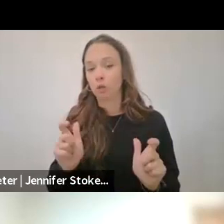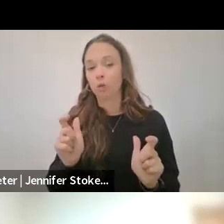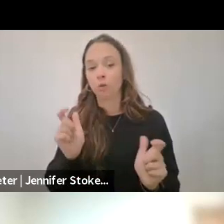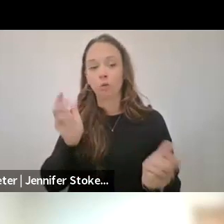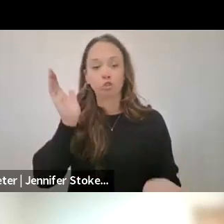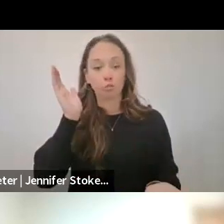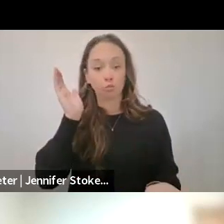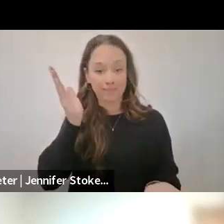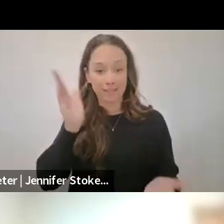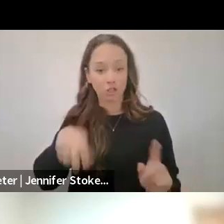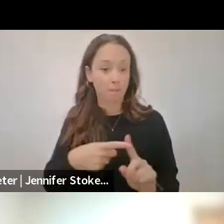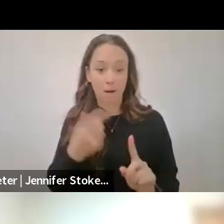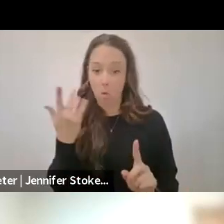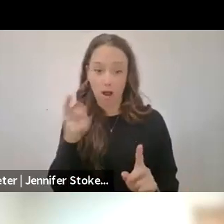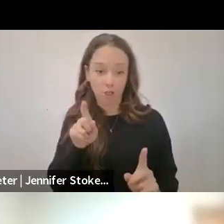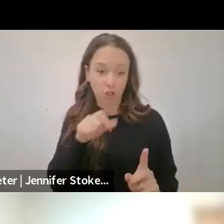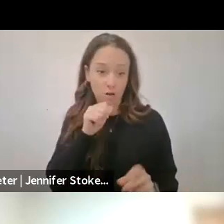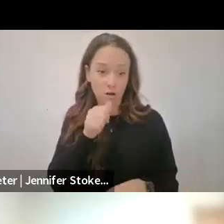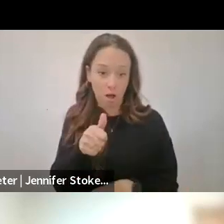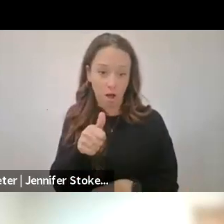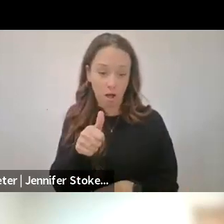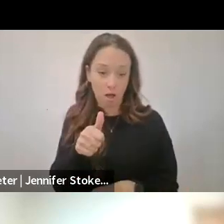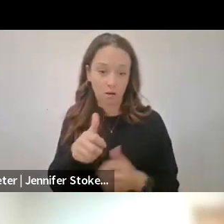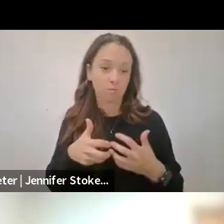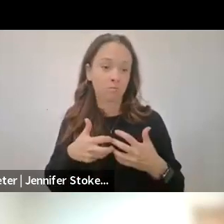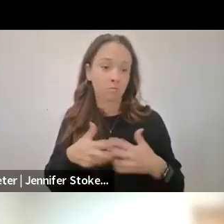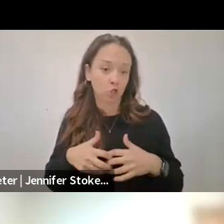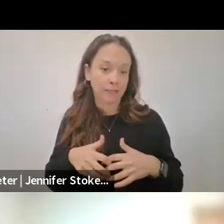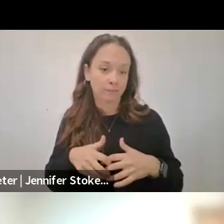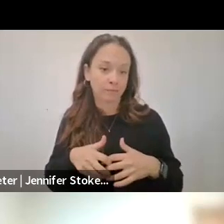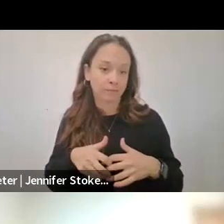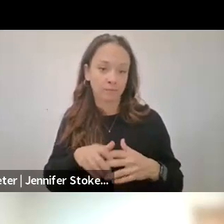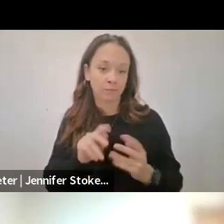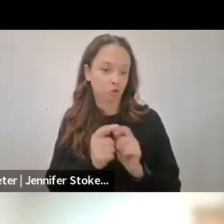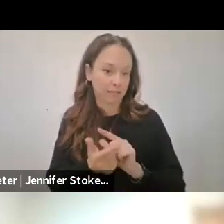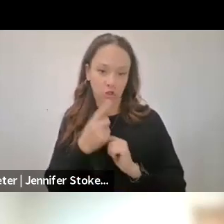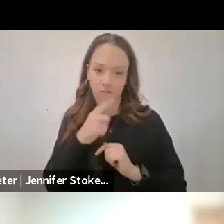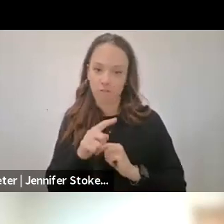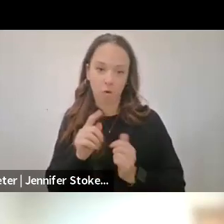presentation on why it should not be, machine translation should not be used to translate medical